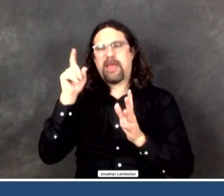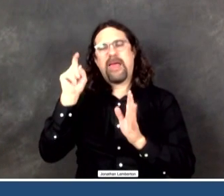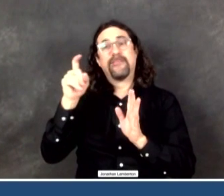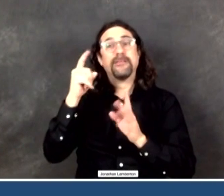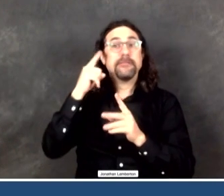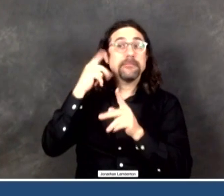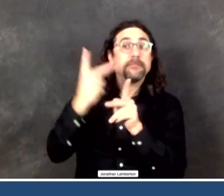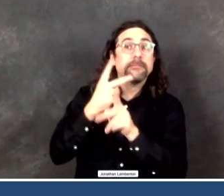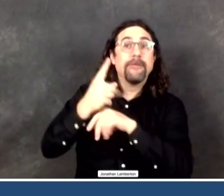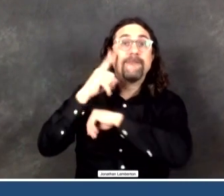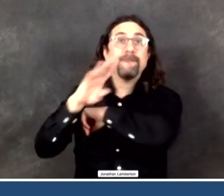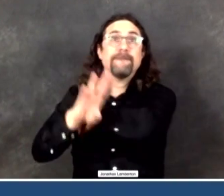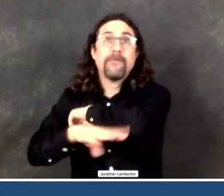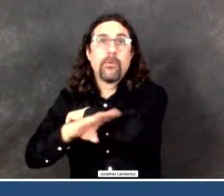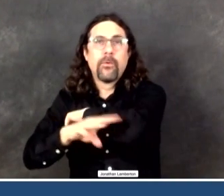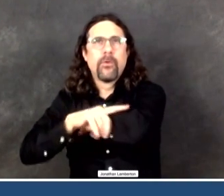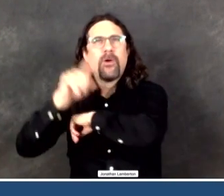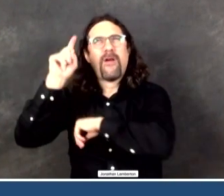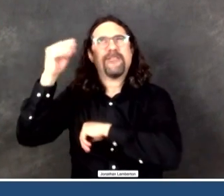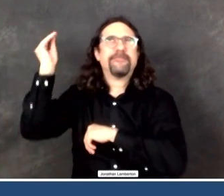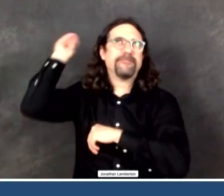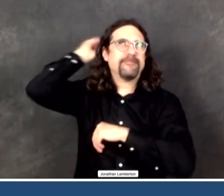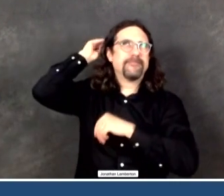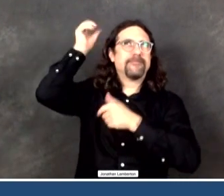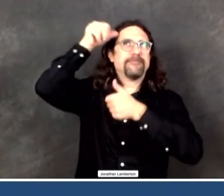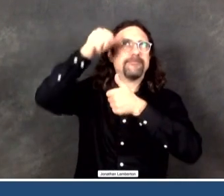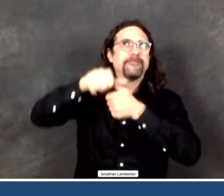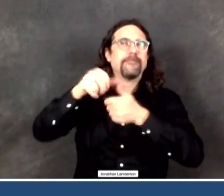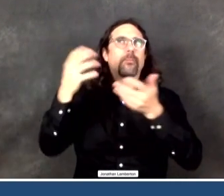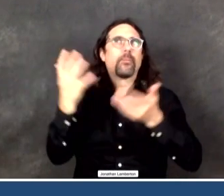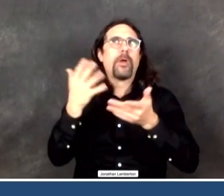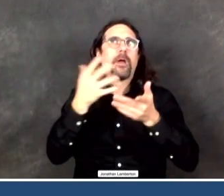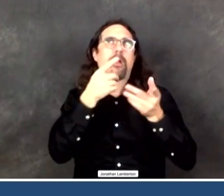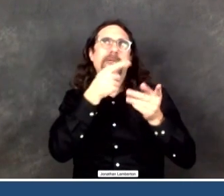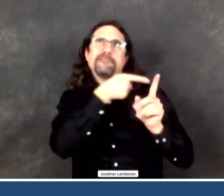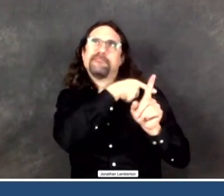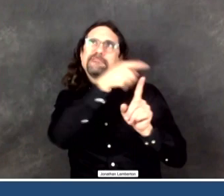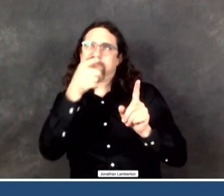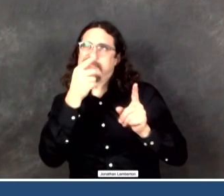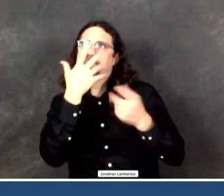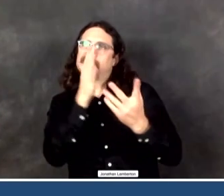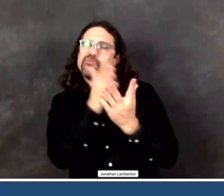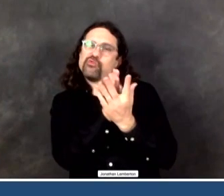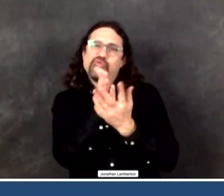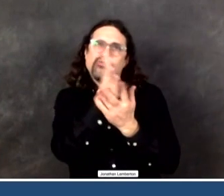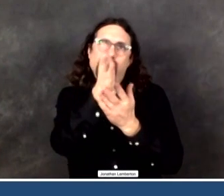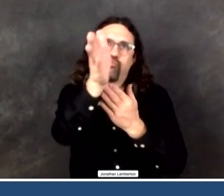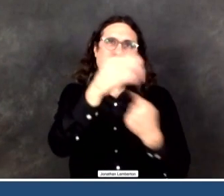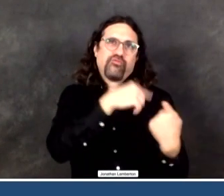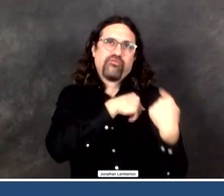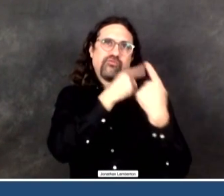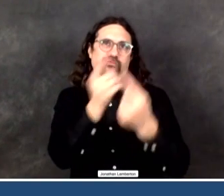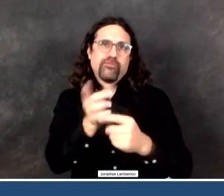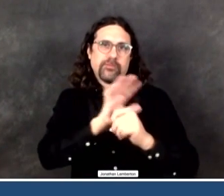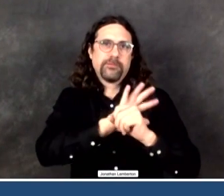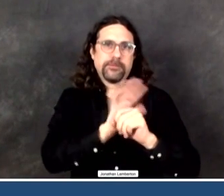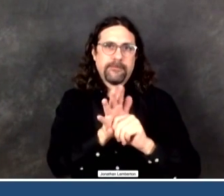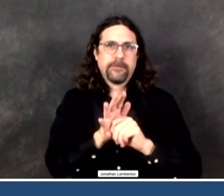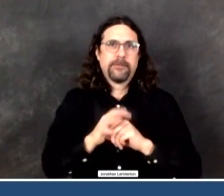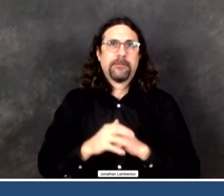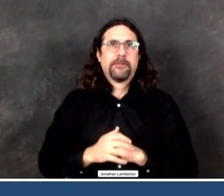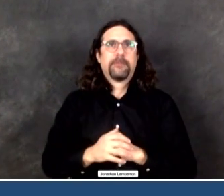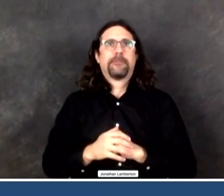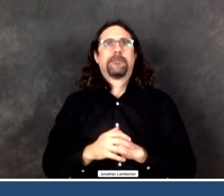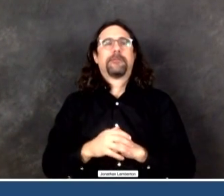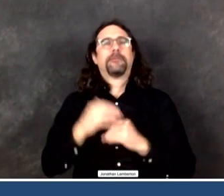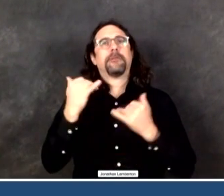quickly a 5-point plan for how we get from here to the opening of